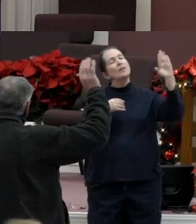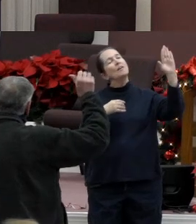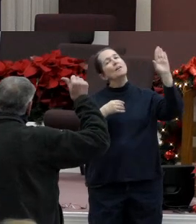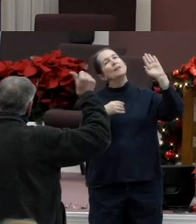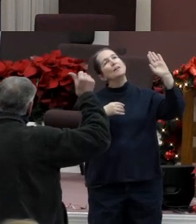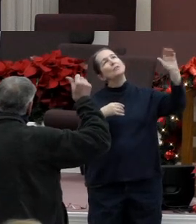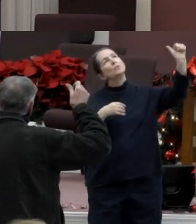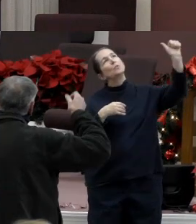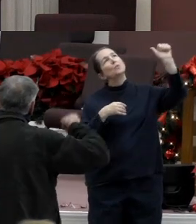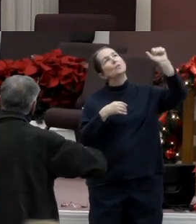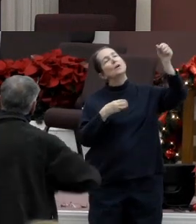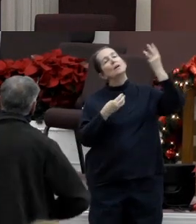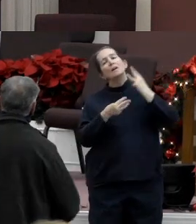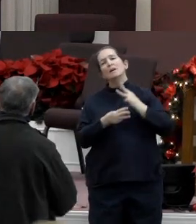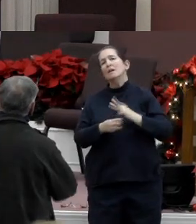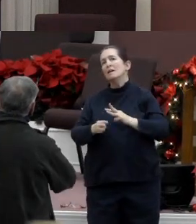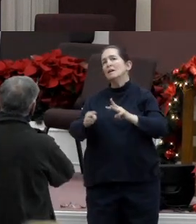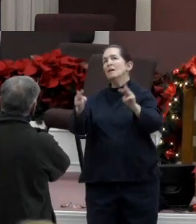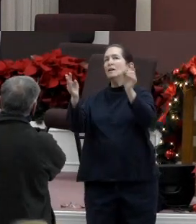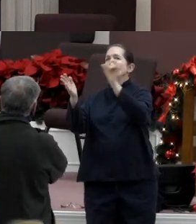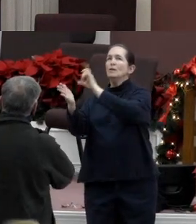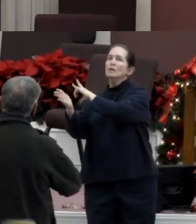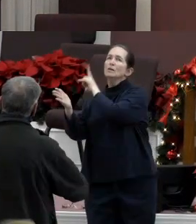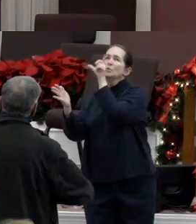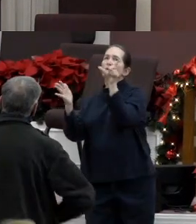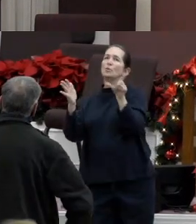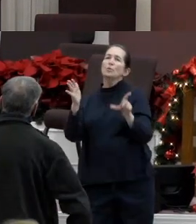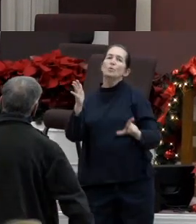Have thine own way,